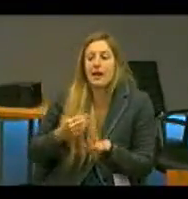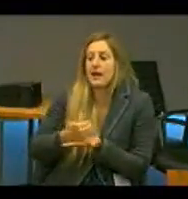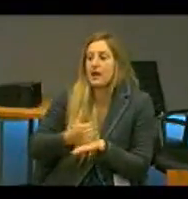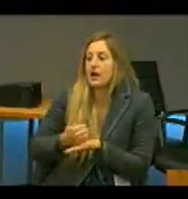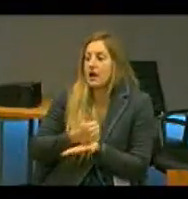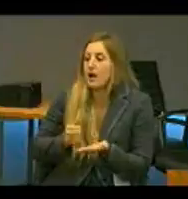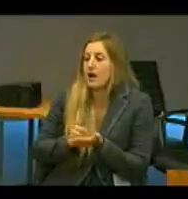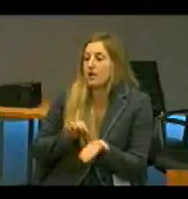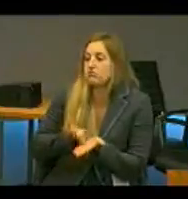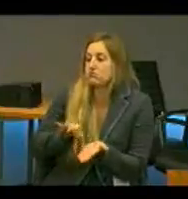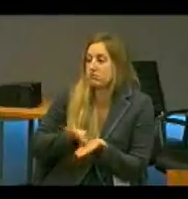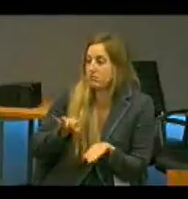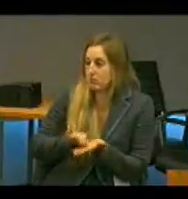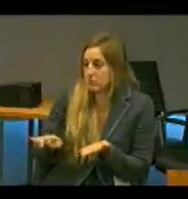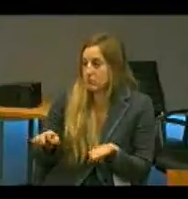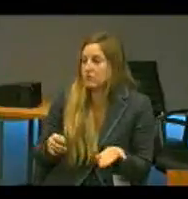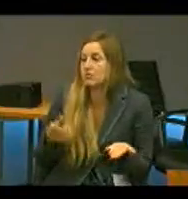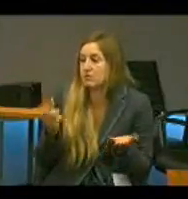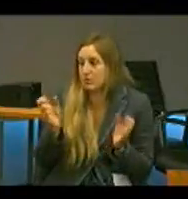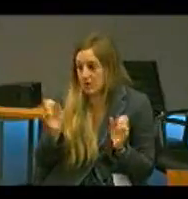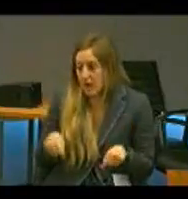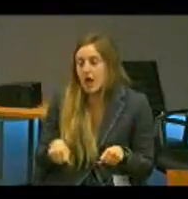reduce relative differences